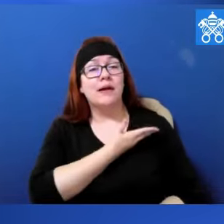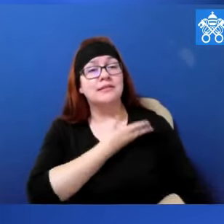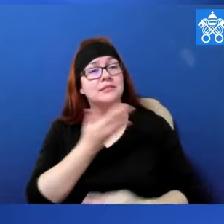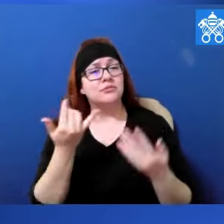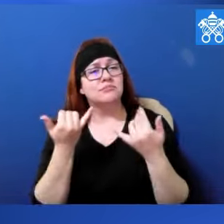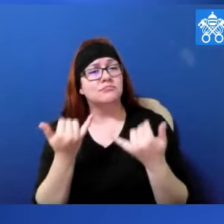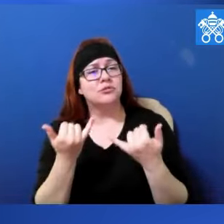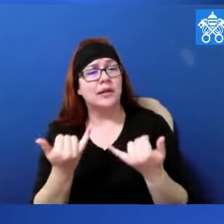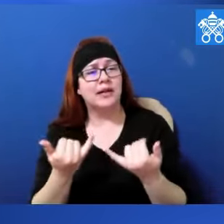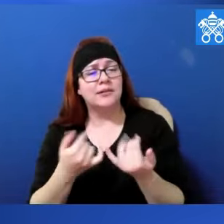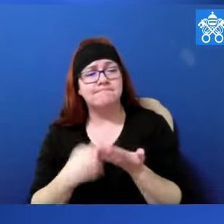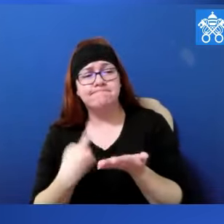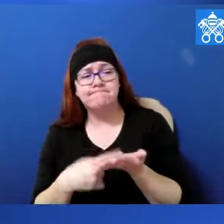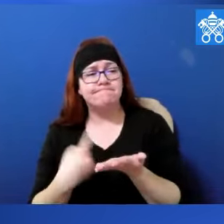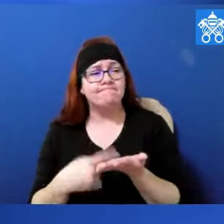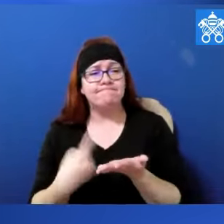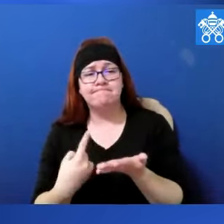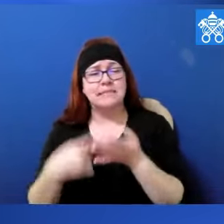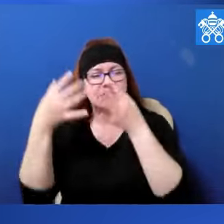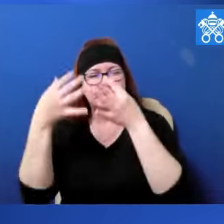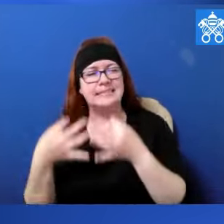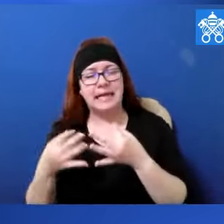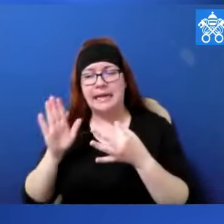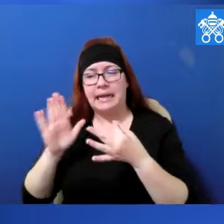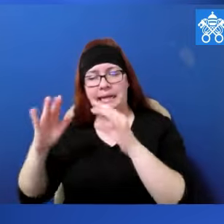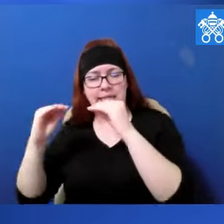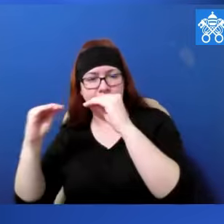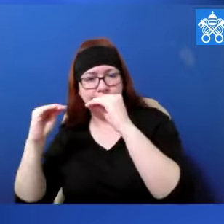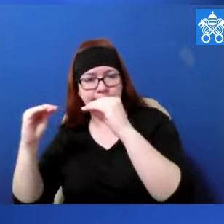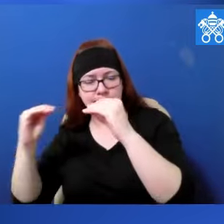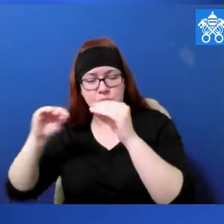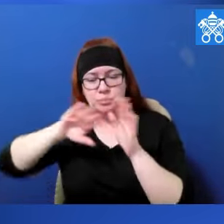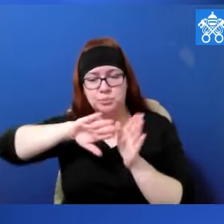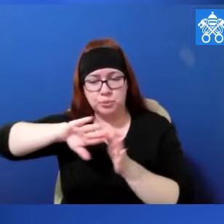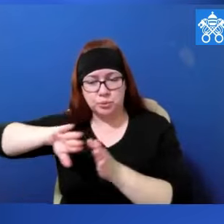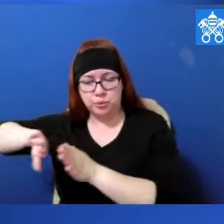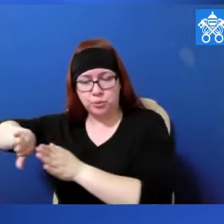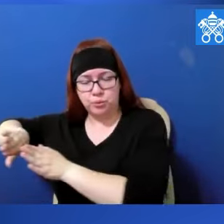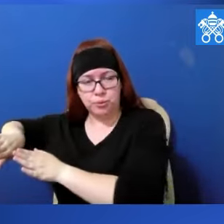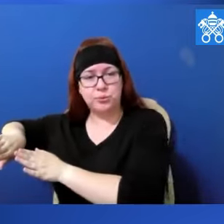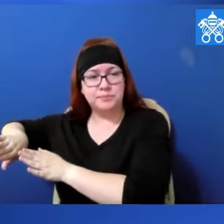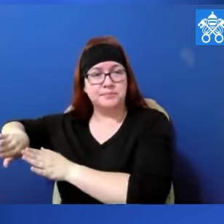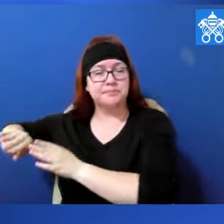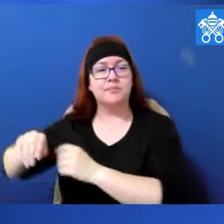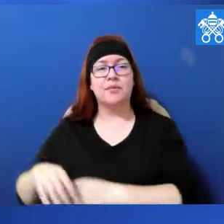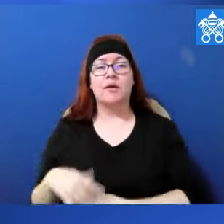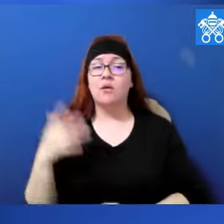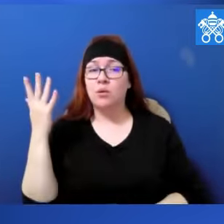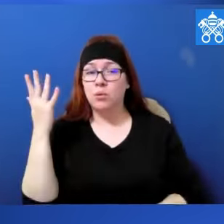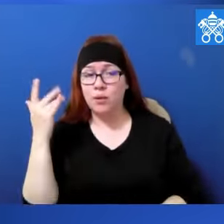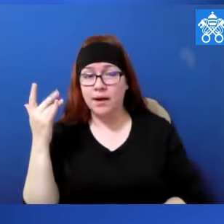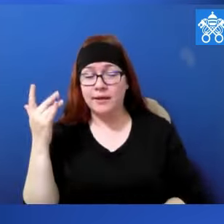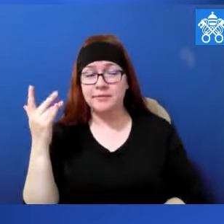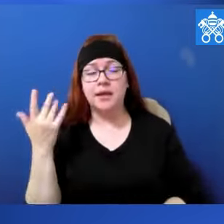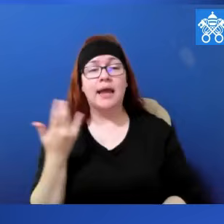Pope Francis today deciding to set aside the series of catechesis, the teachings that he has